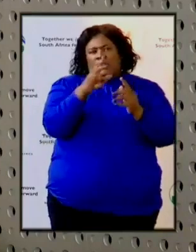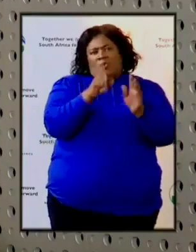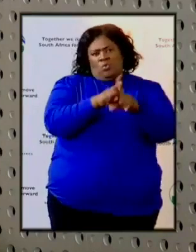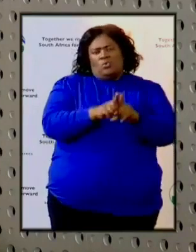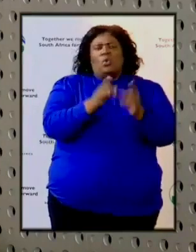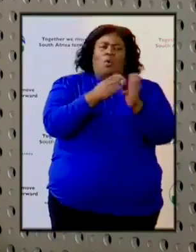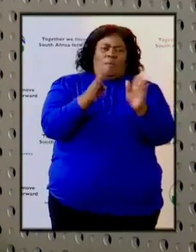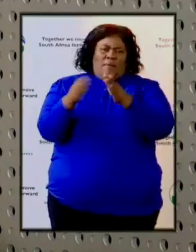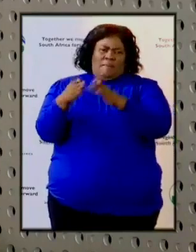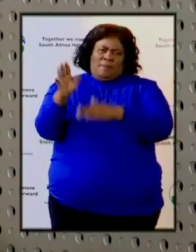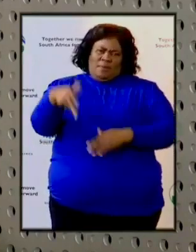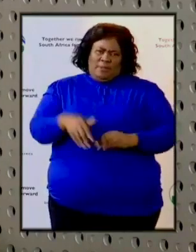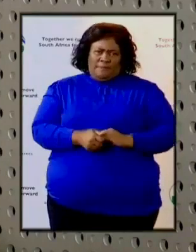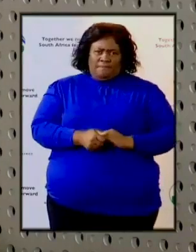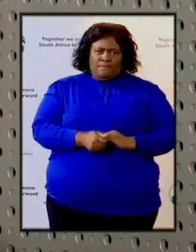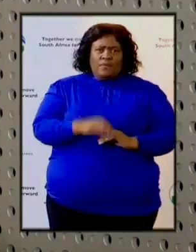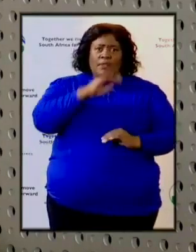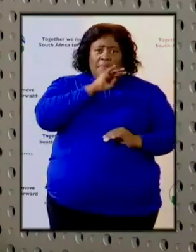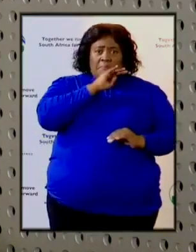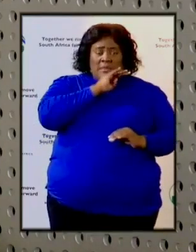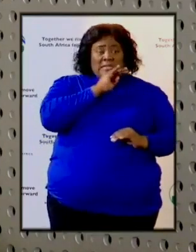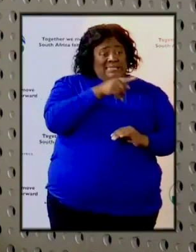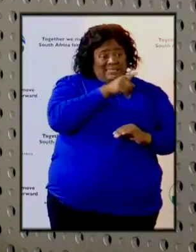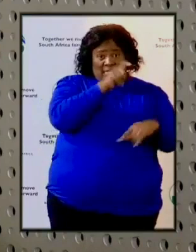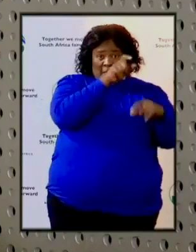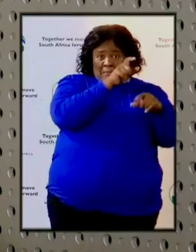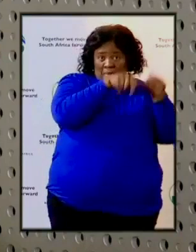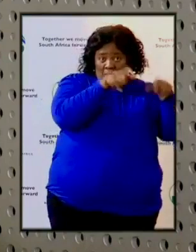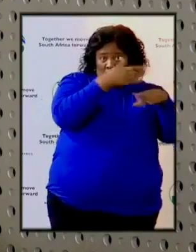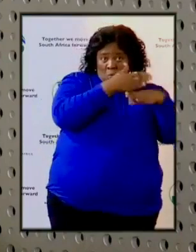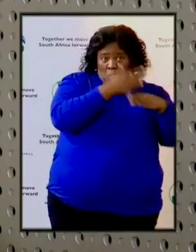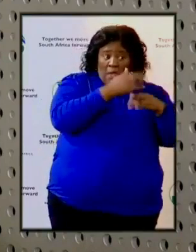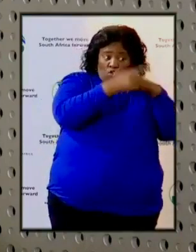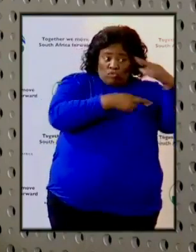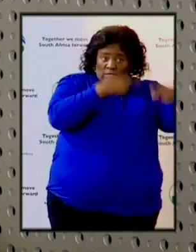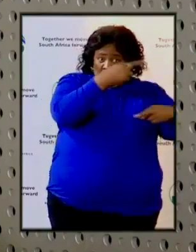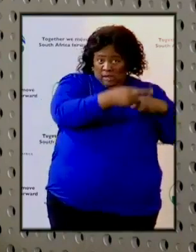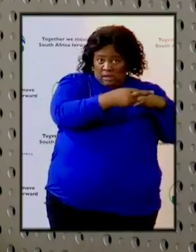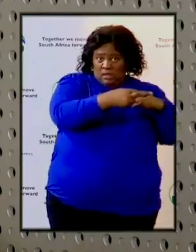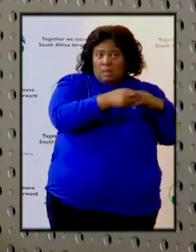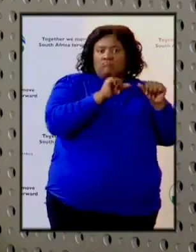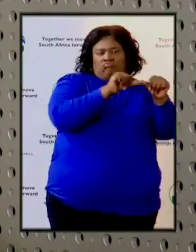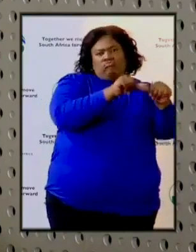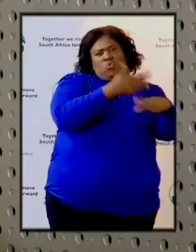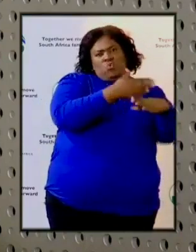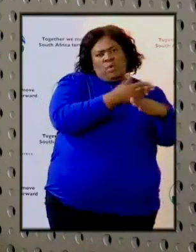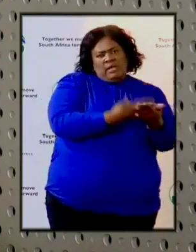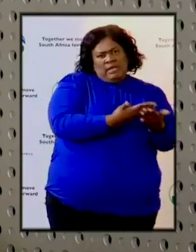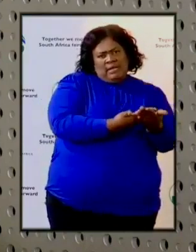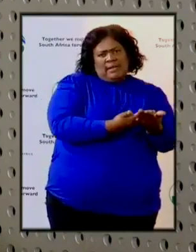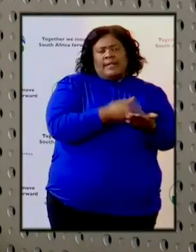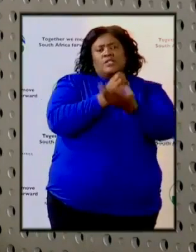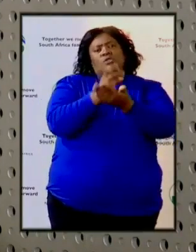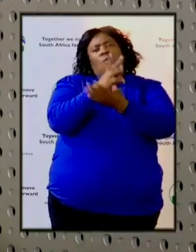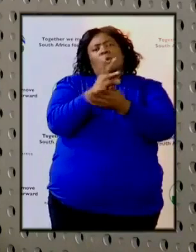open, which means the informal recyclers also will be able to work. Social work